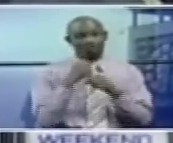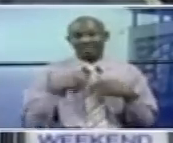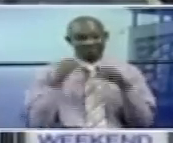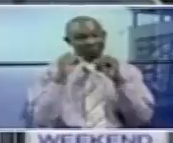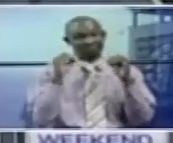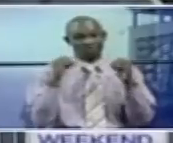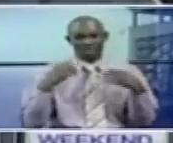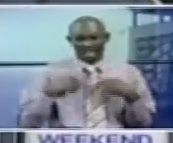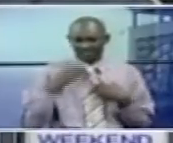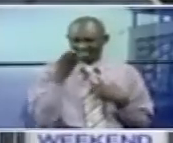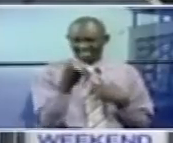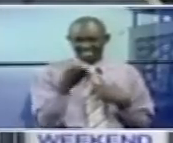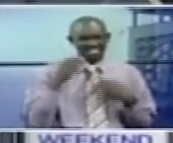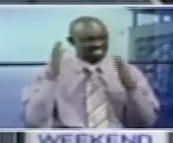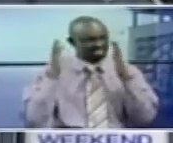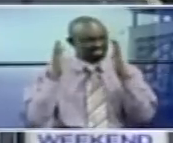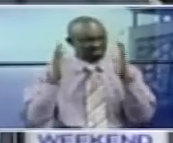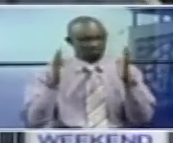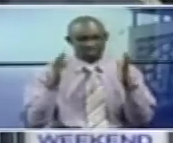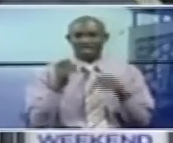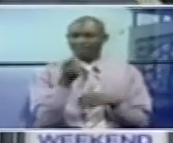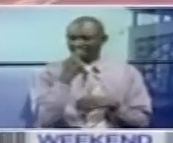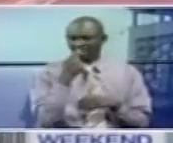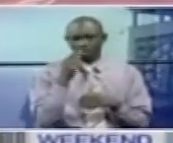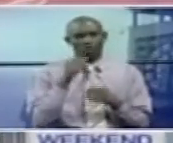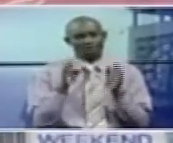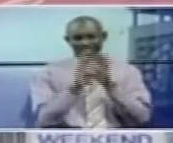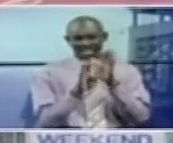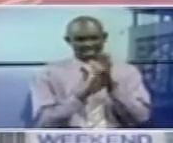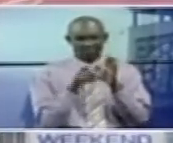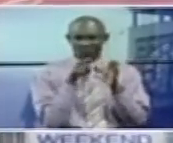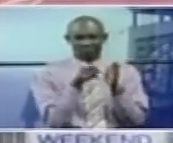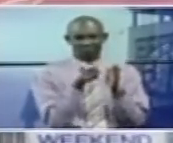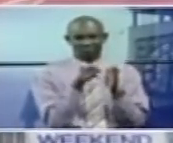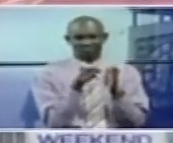and we had this huge medical bill.